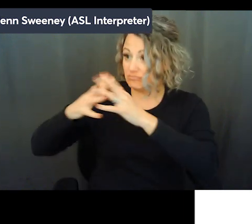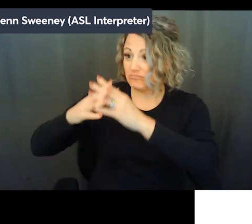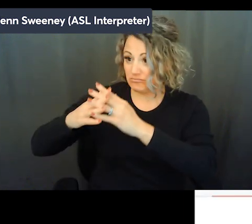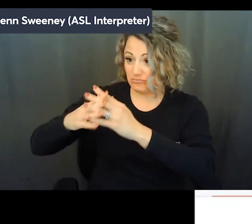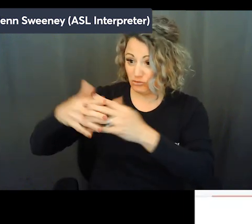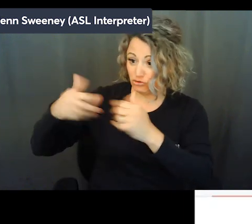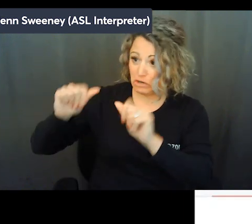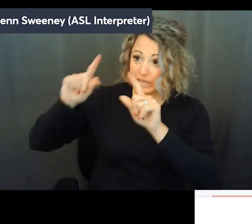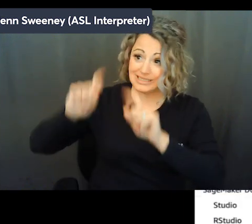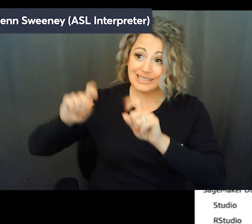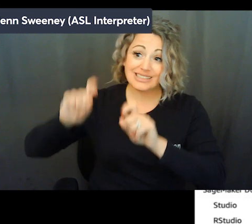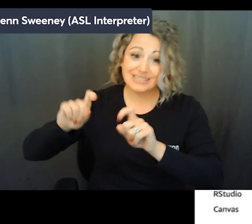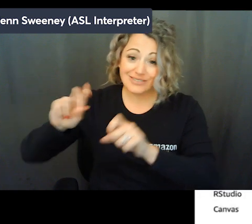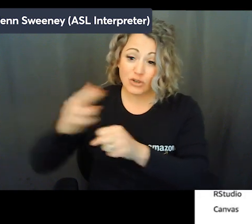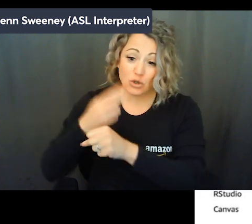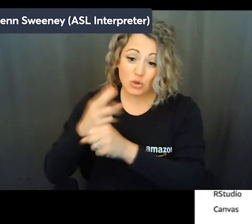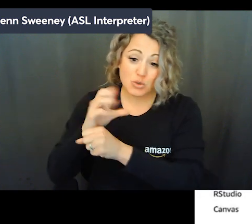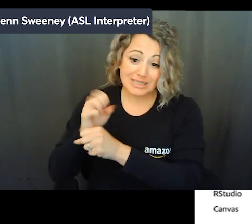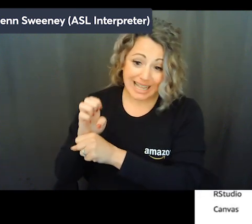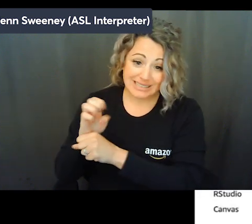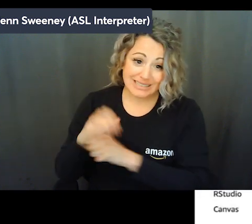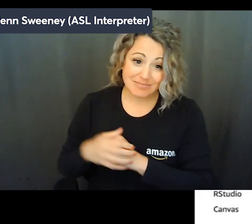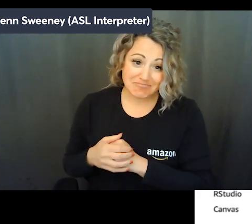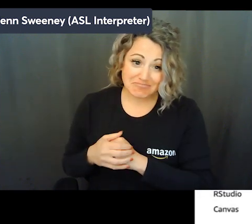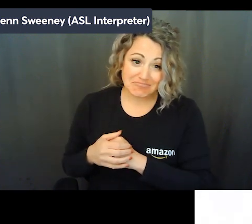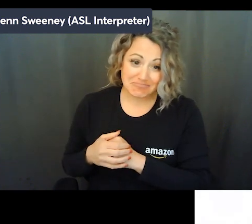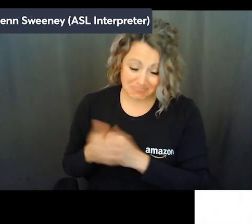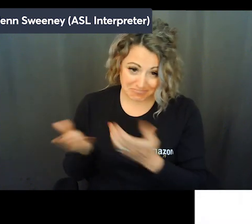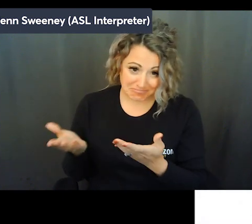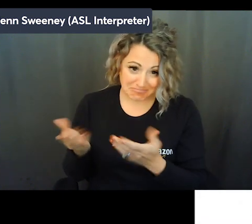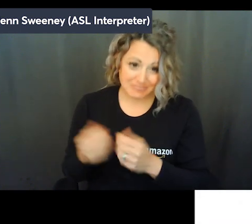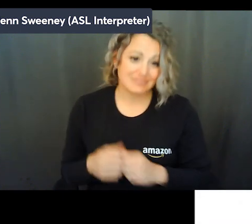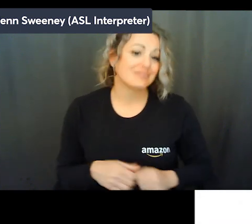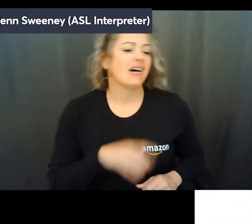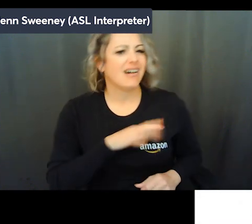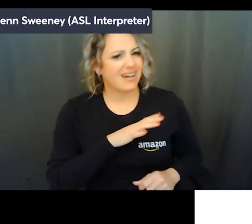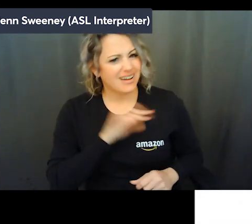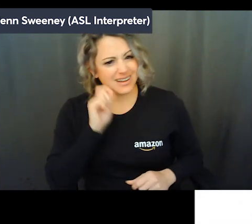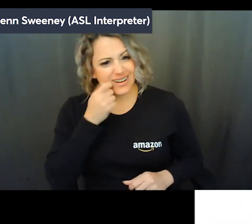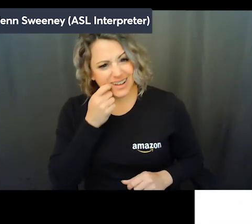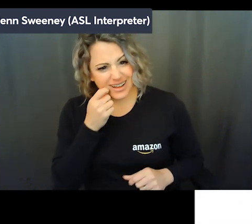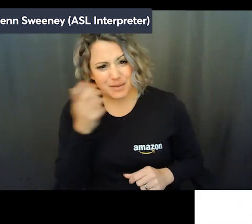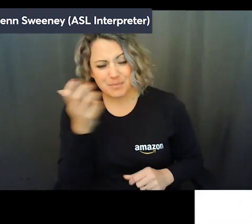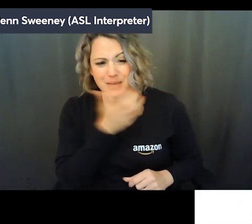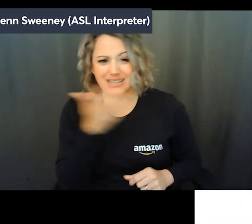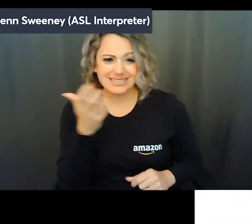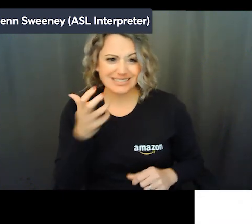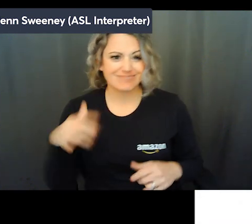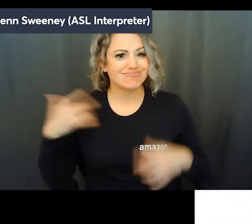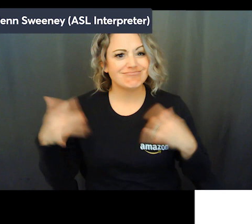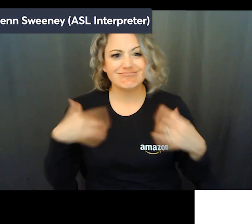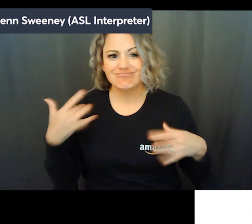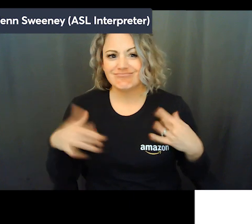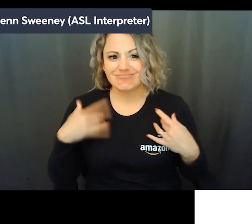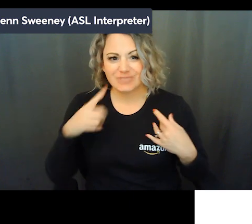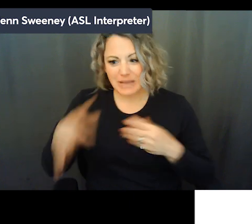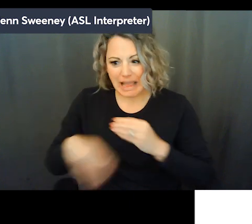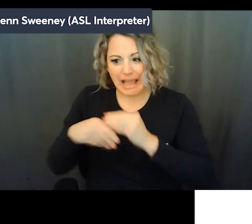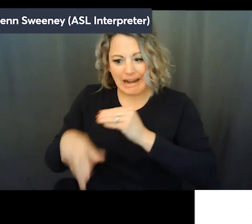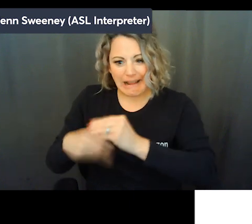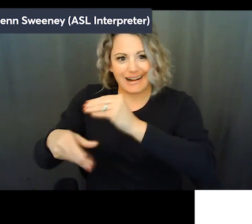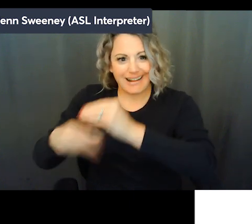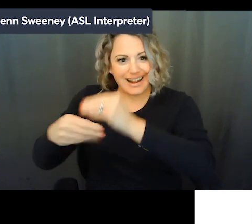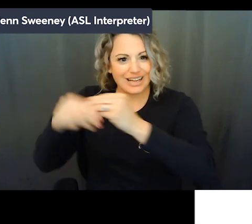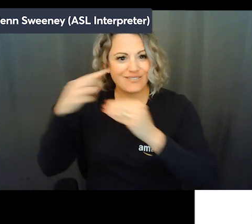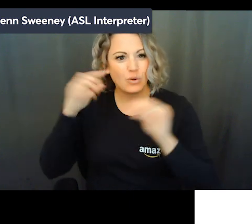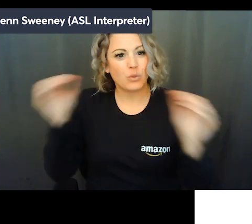case as you want. That sounds amazing. I look forward to seeing many examples and new exciting things being built on top of this serverless